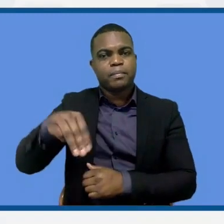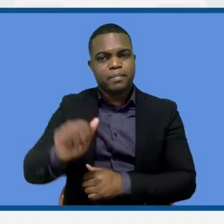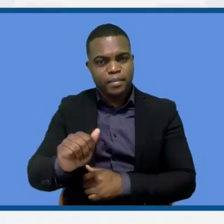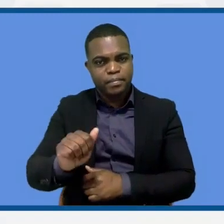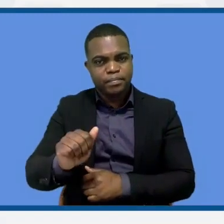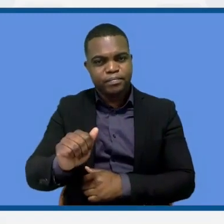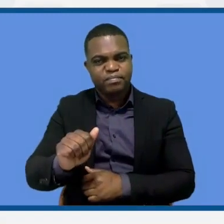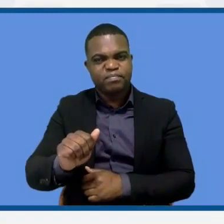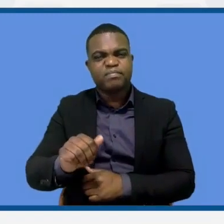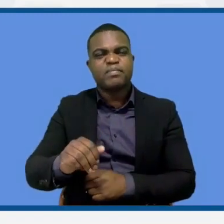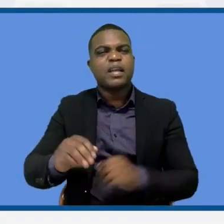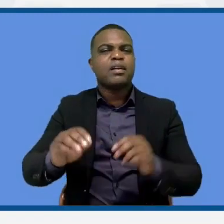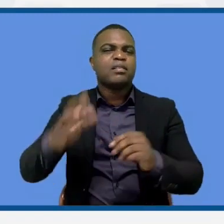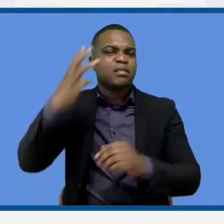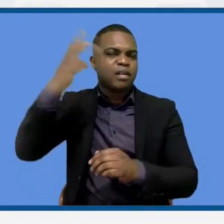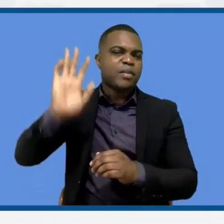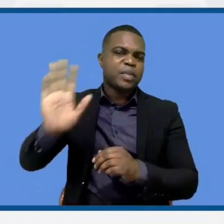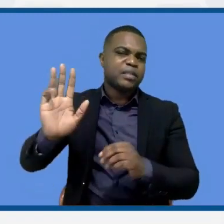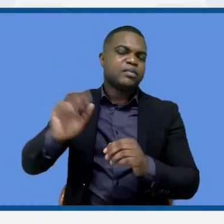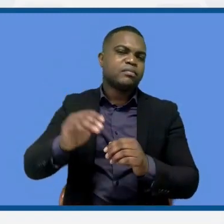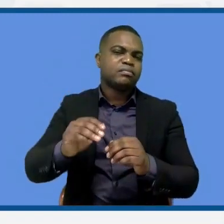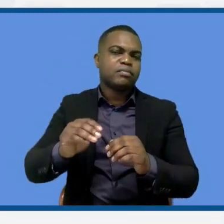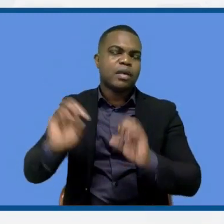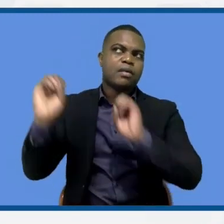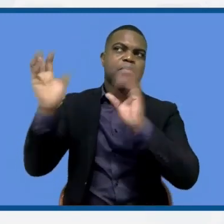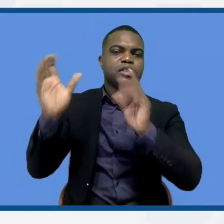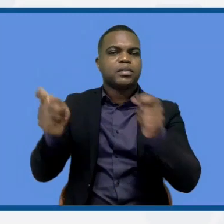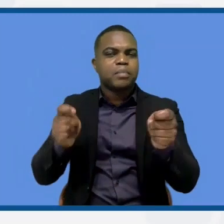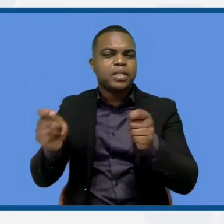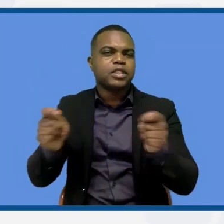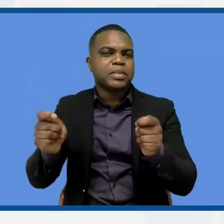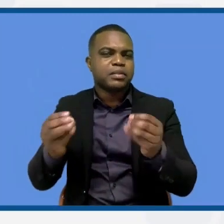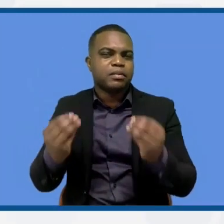administradora encargada de resiliencia dentro de FEMA. Sí, vale. Sí.